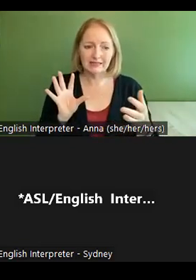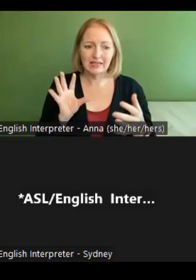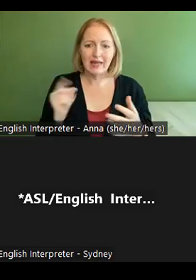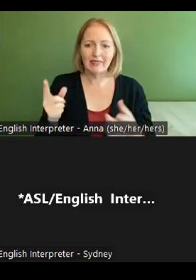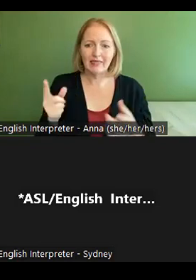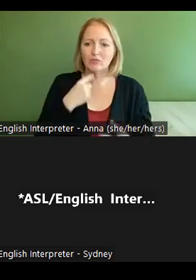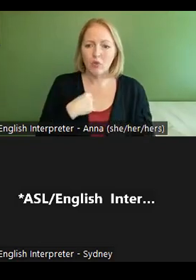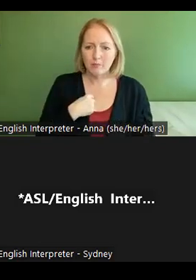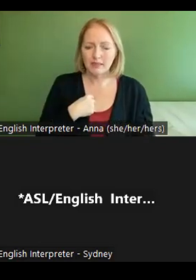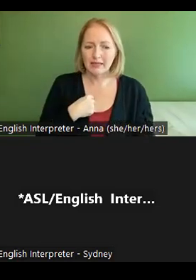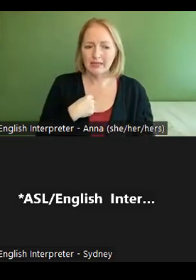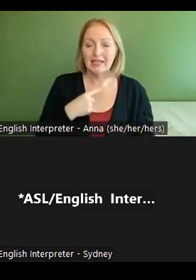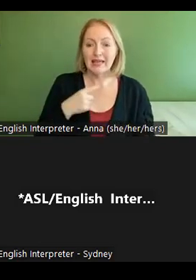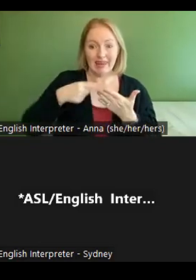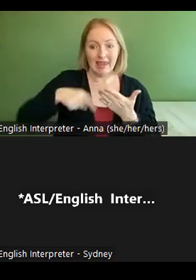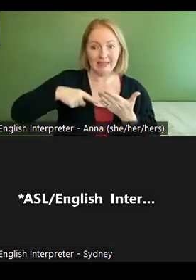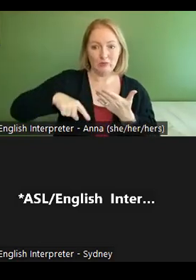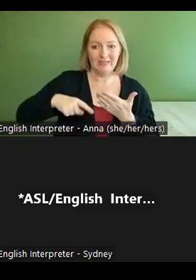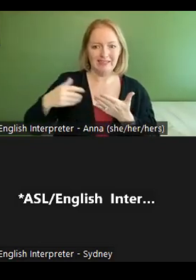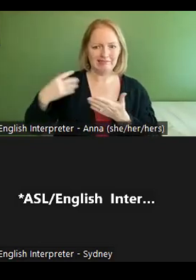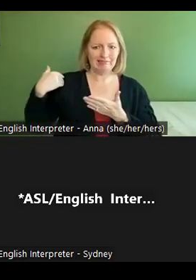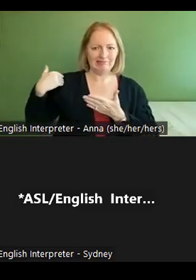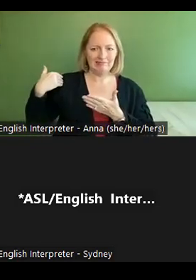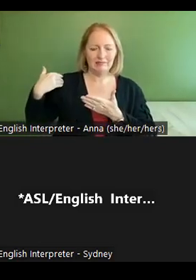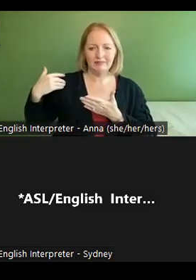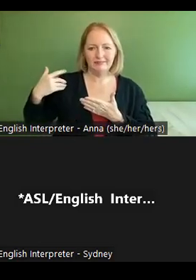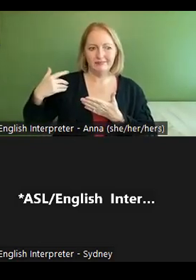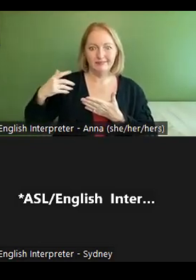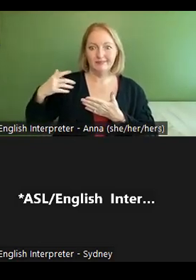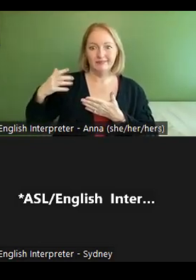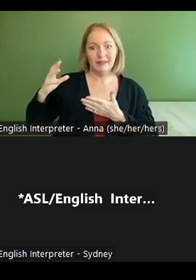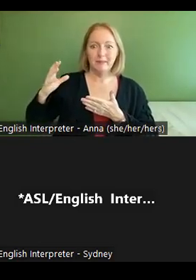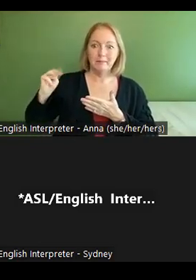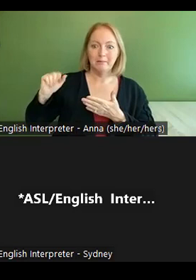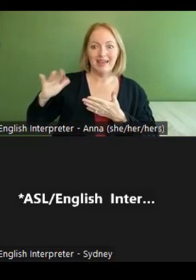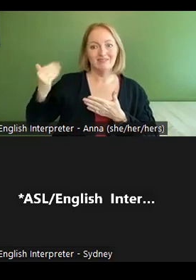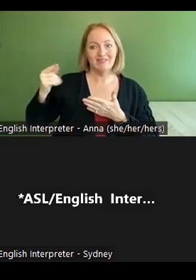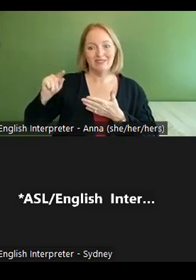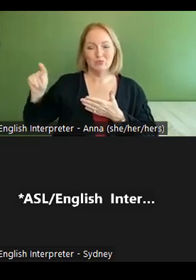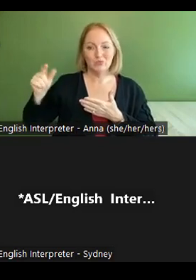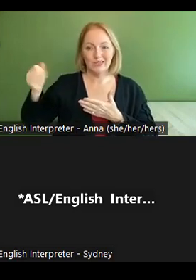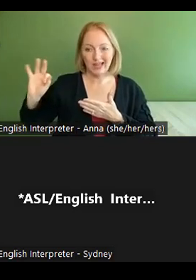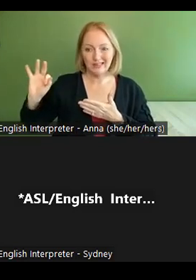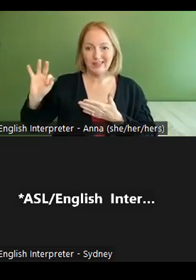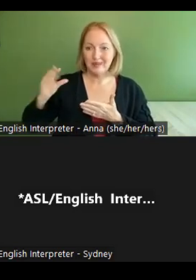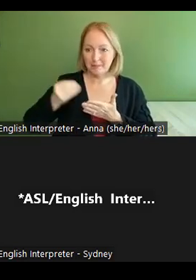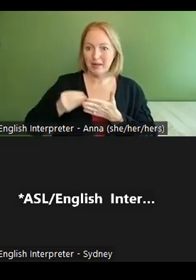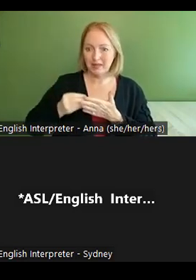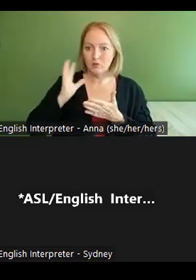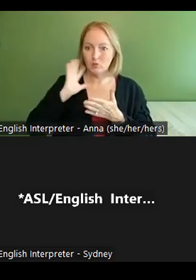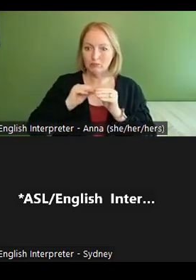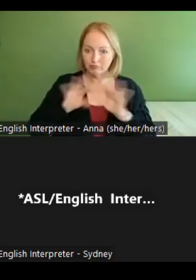answered that next week, meaning that anytime from the 15th to the 19th of May, those funds were going